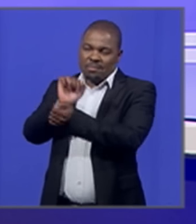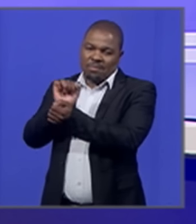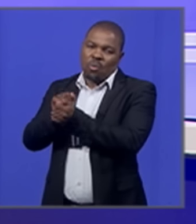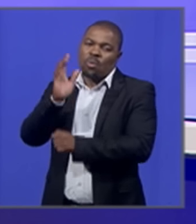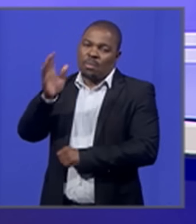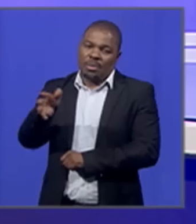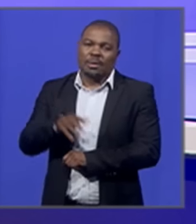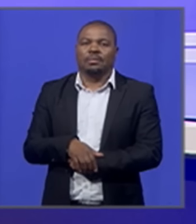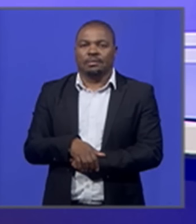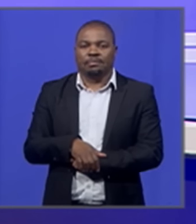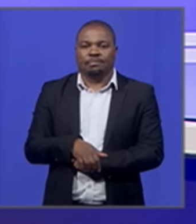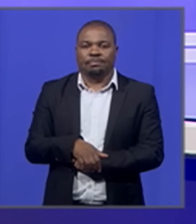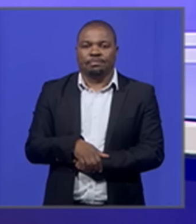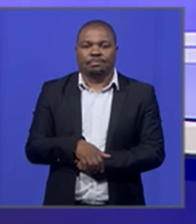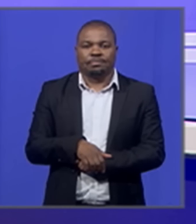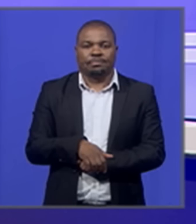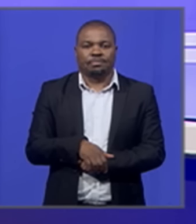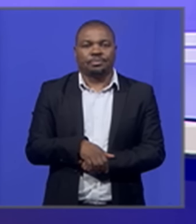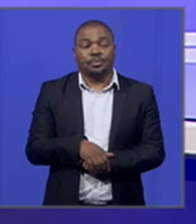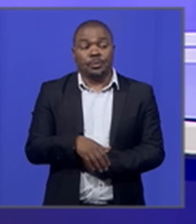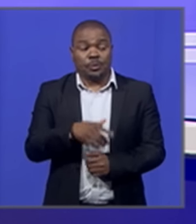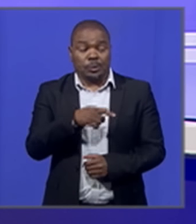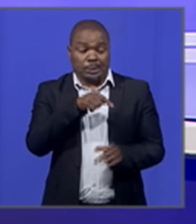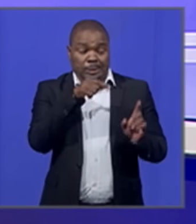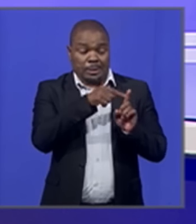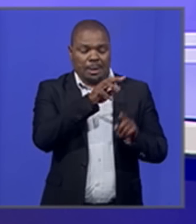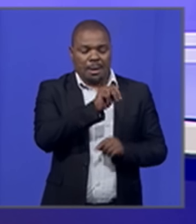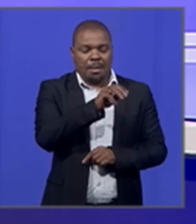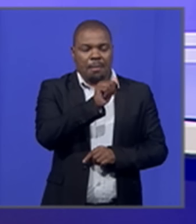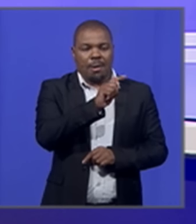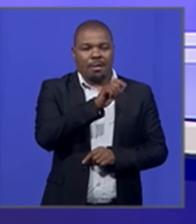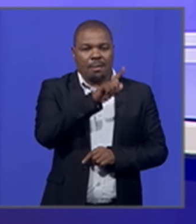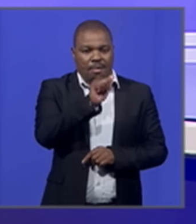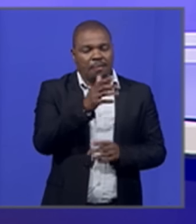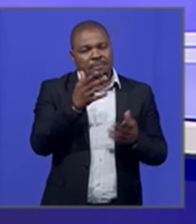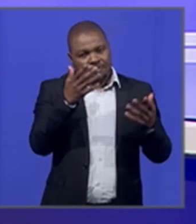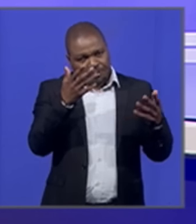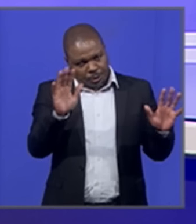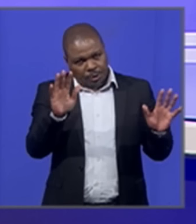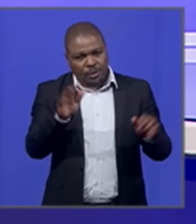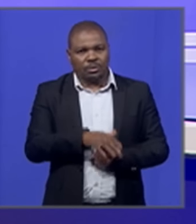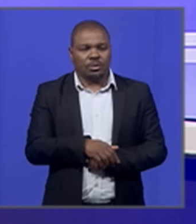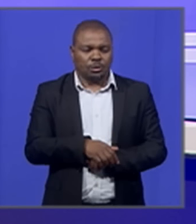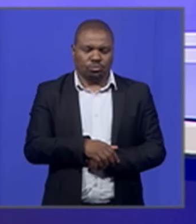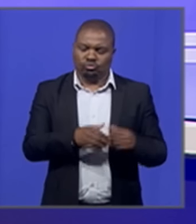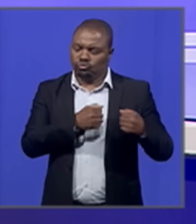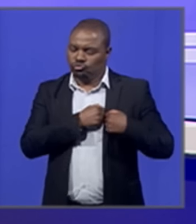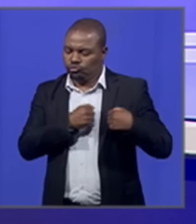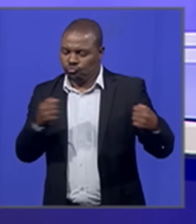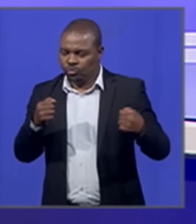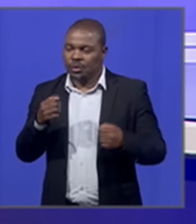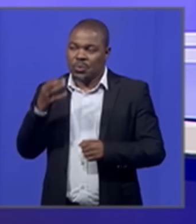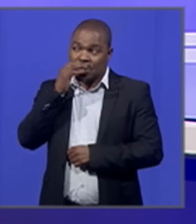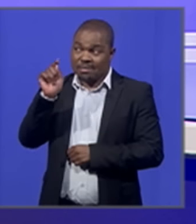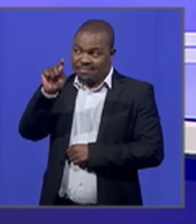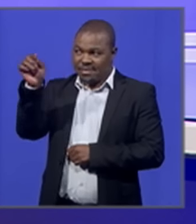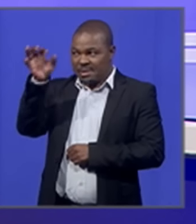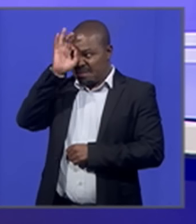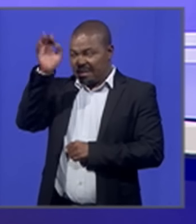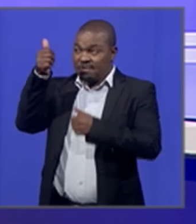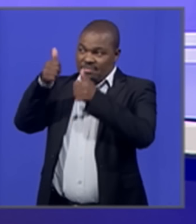ba bangwe ba tlaleletšo seo ke morago ga gore Matlala ao a bolele maina a